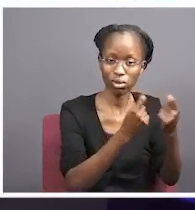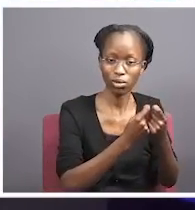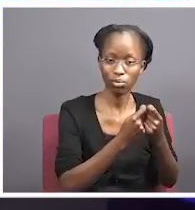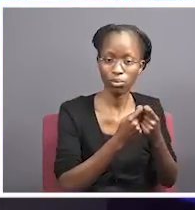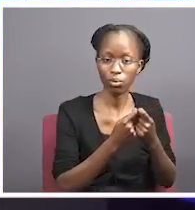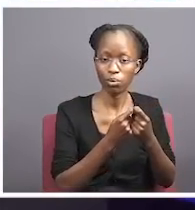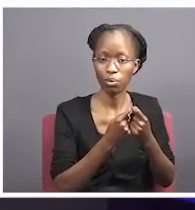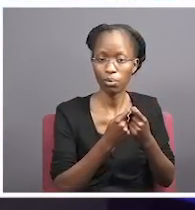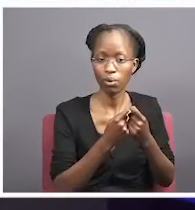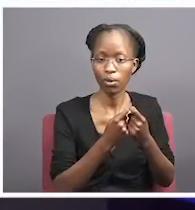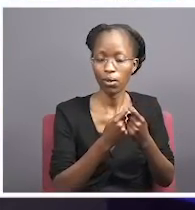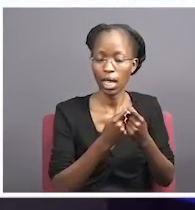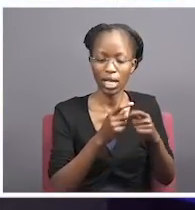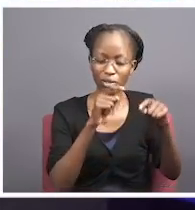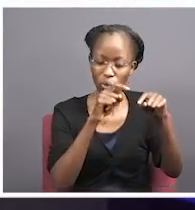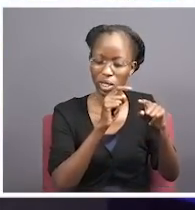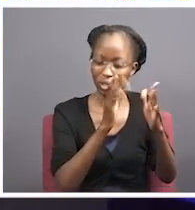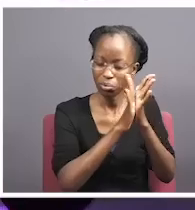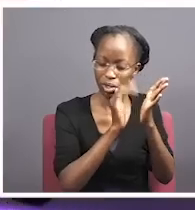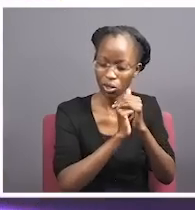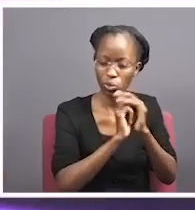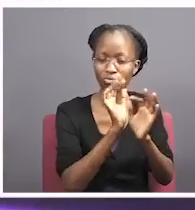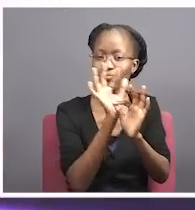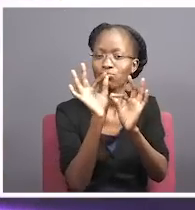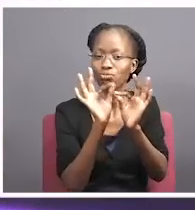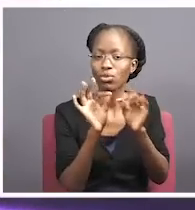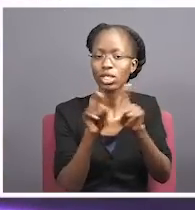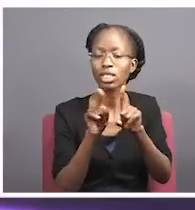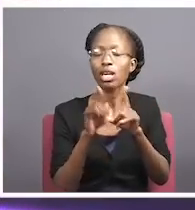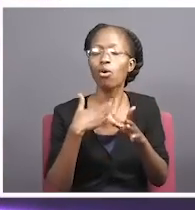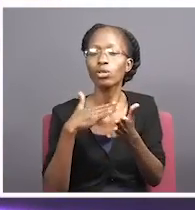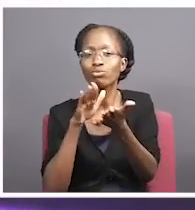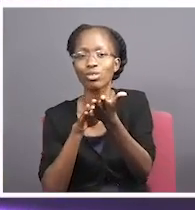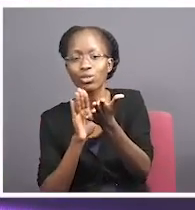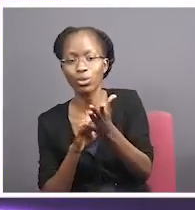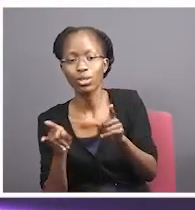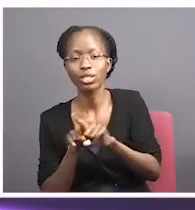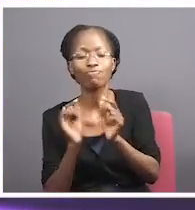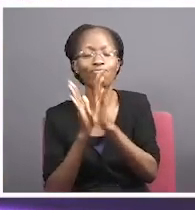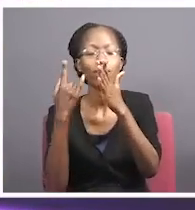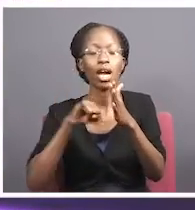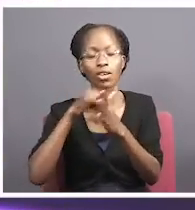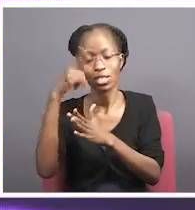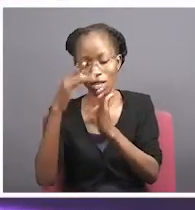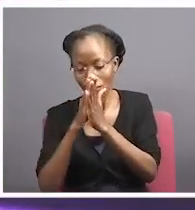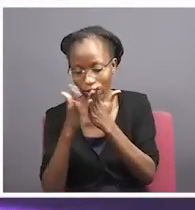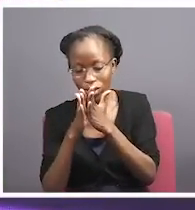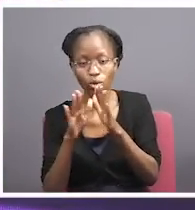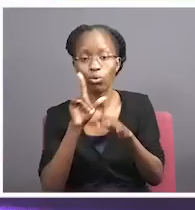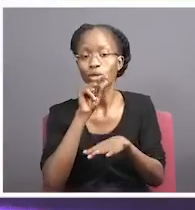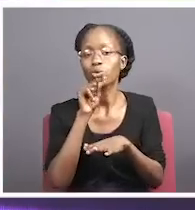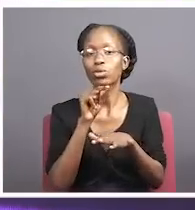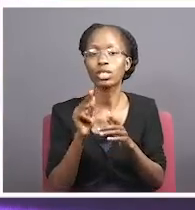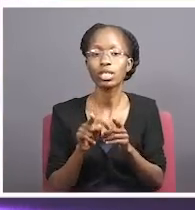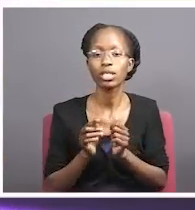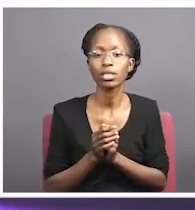this worship that was nothing short of excellence, I'd like to encourage you to drop us a chat. Shout out to us on